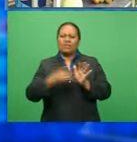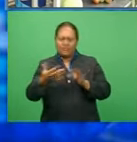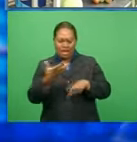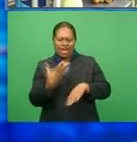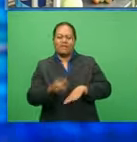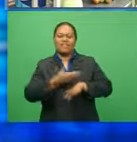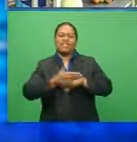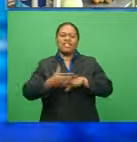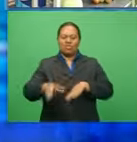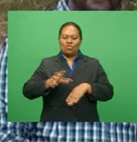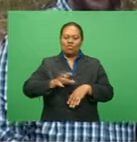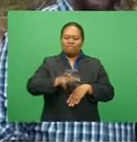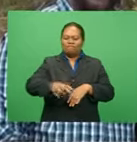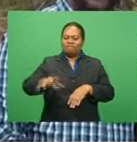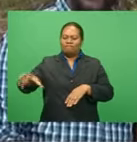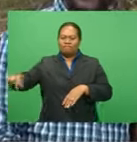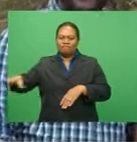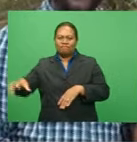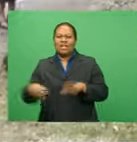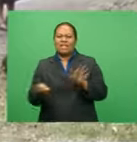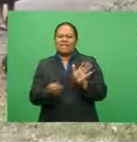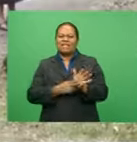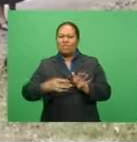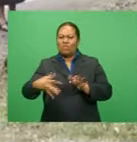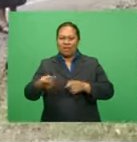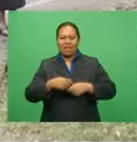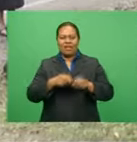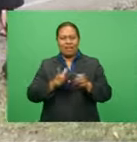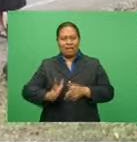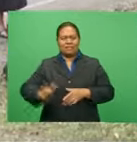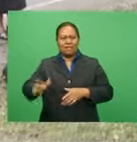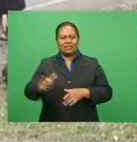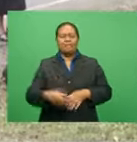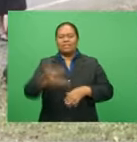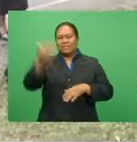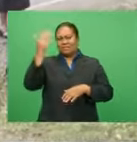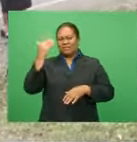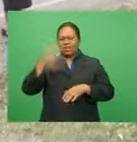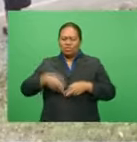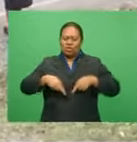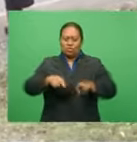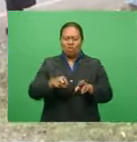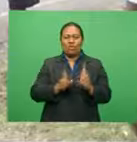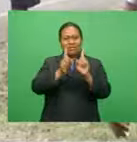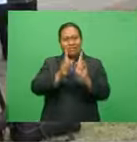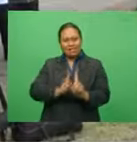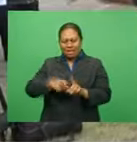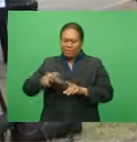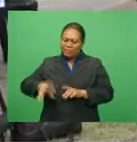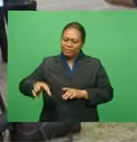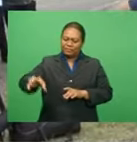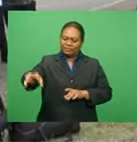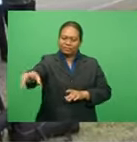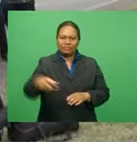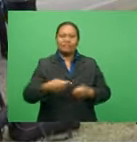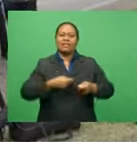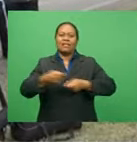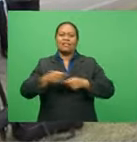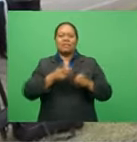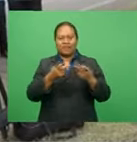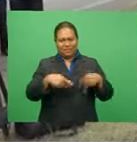in Nasarawanga, Lambasa. Devi has been a roadside vendor for years and is now doing business from her